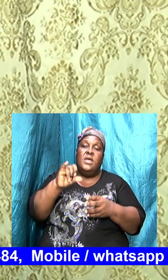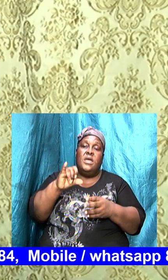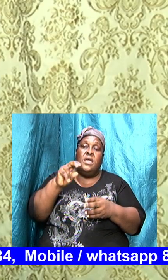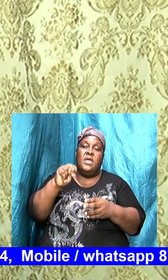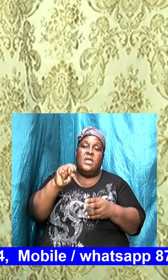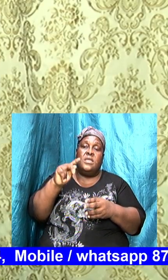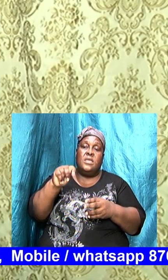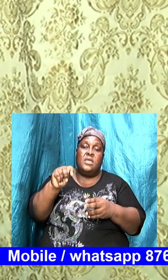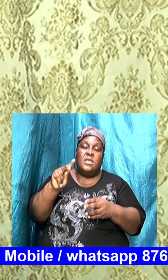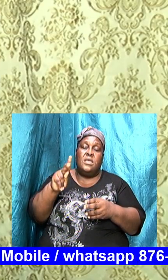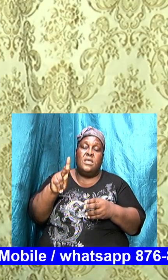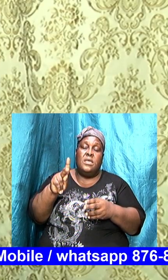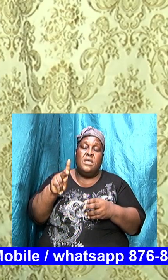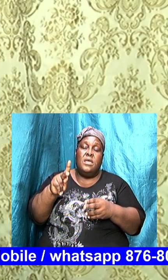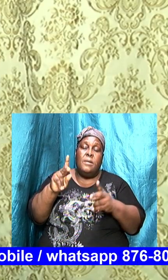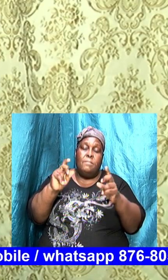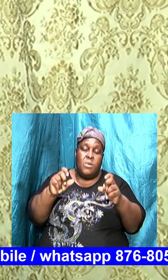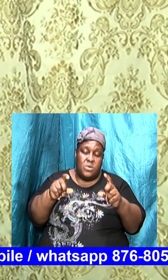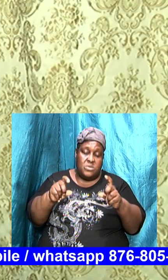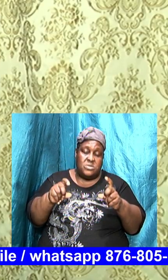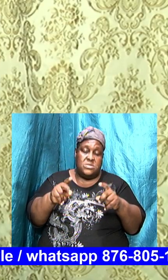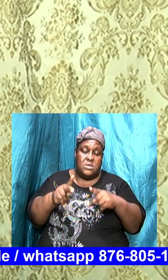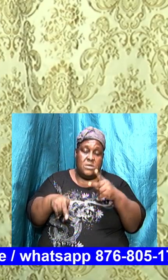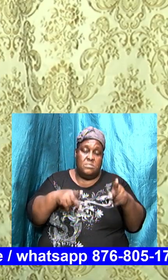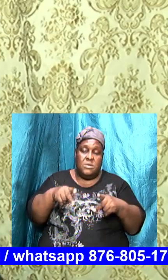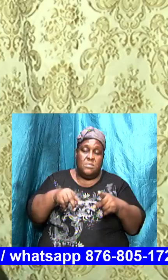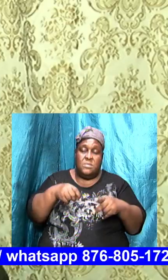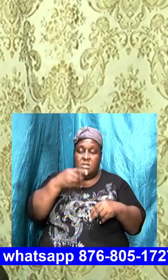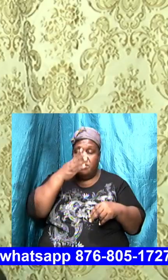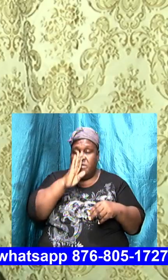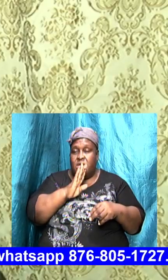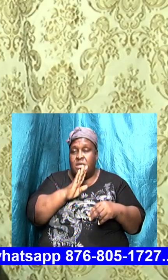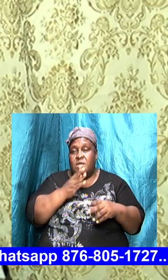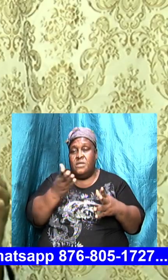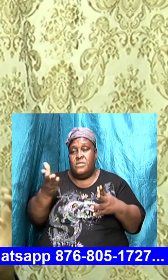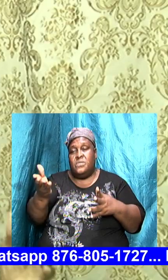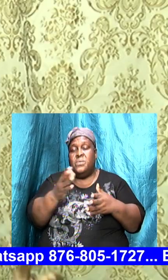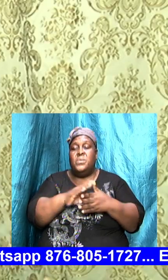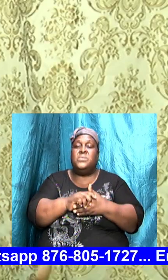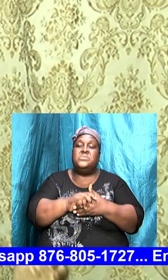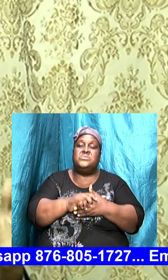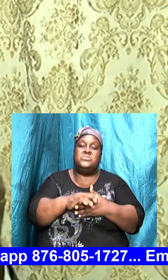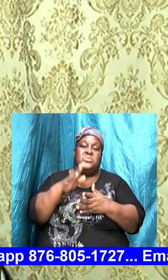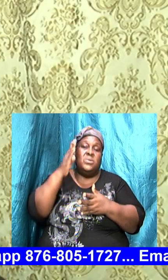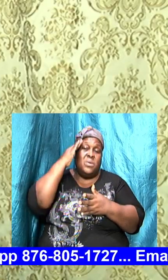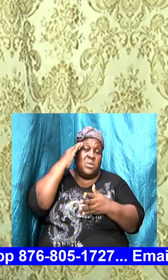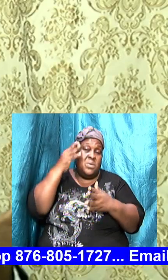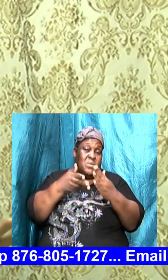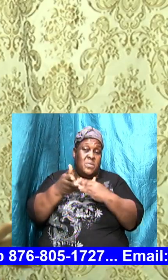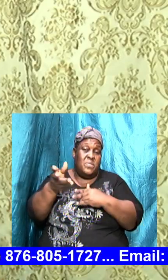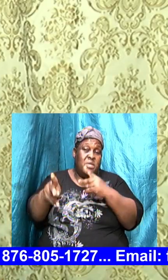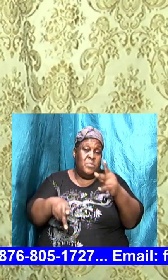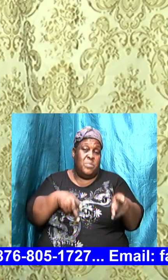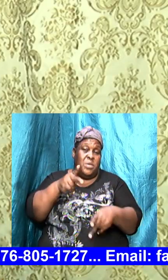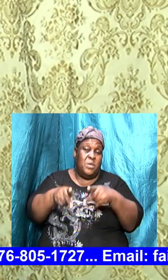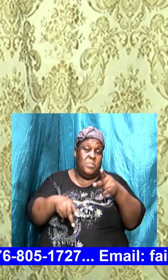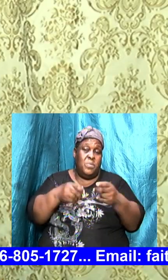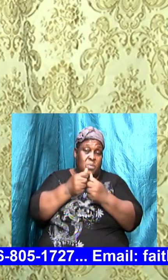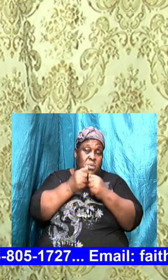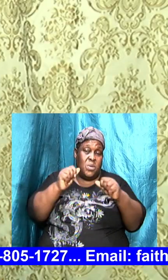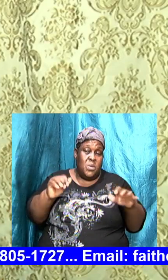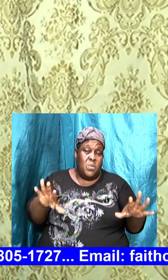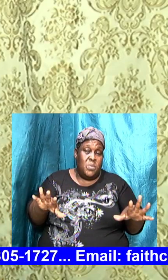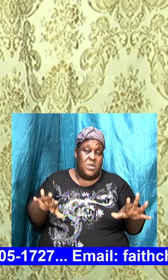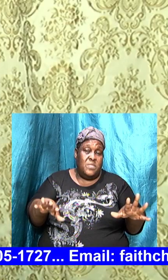But we must come on, saints of God. And those that I know that there are some folks without